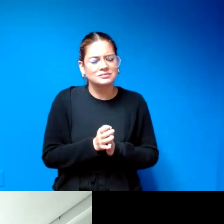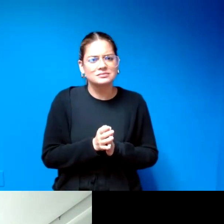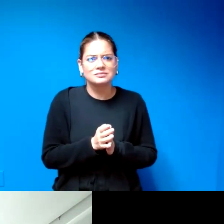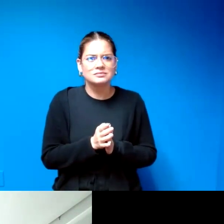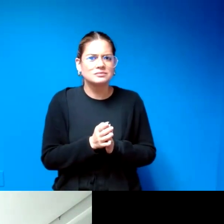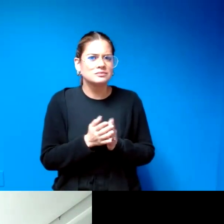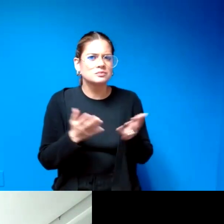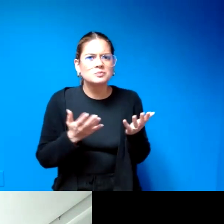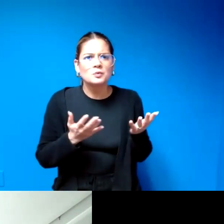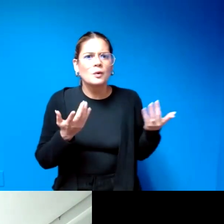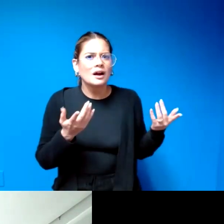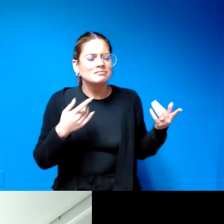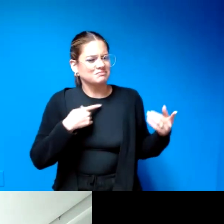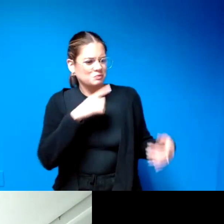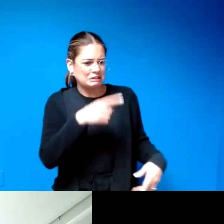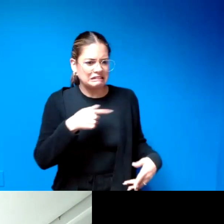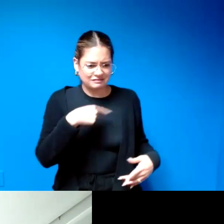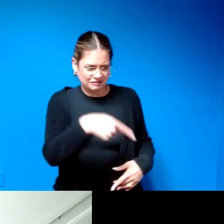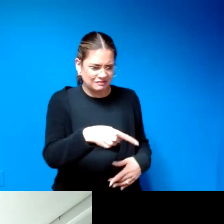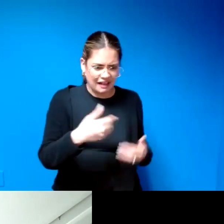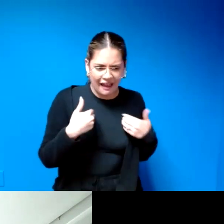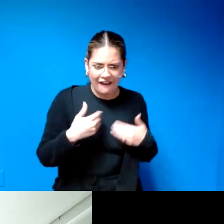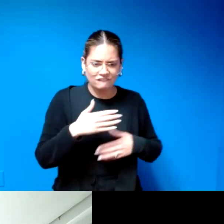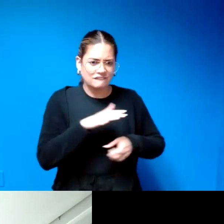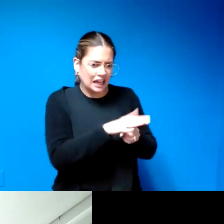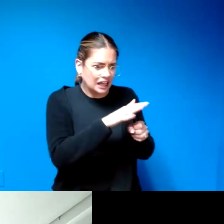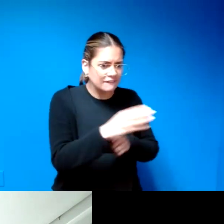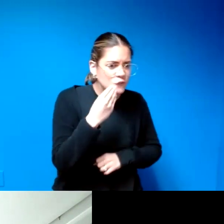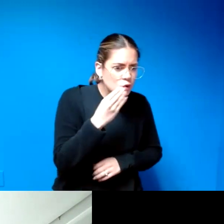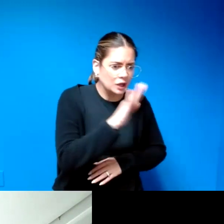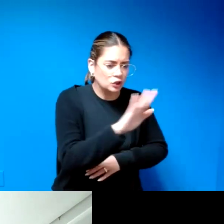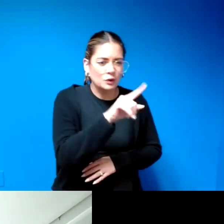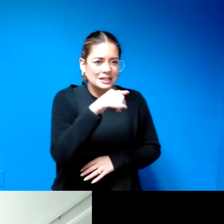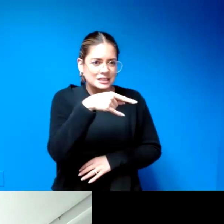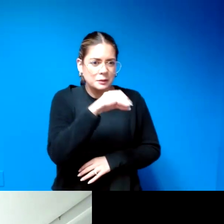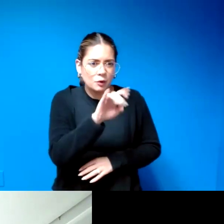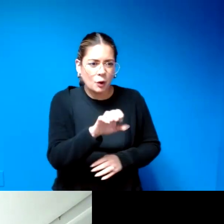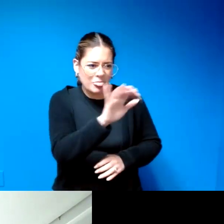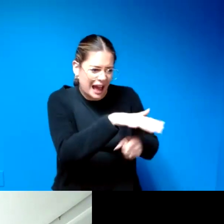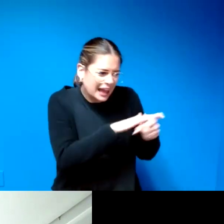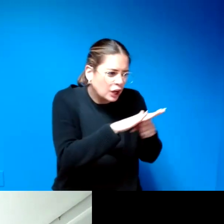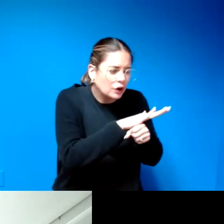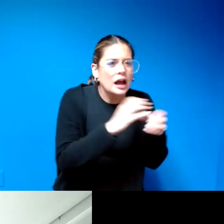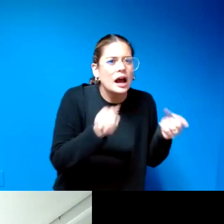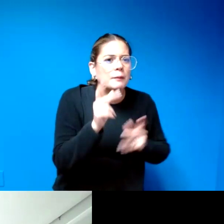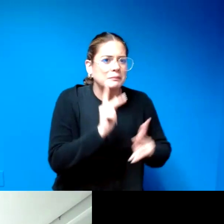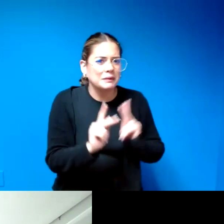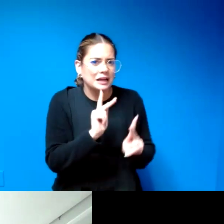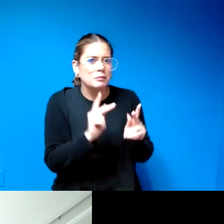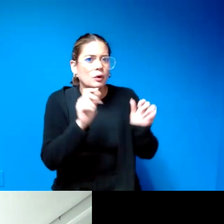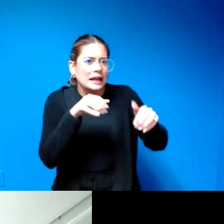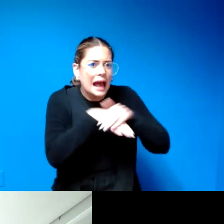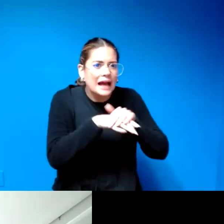What is the incidence of food insecurity in the zip code that you're in? How many people have access